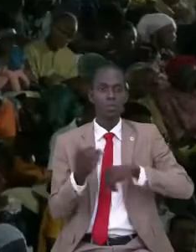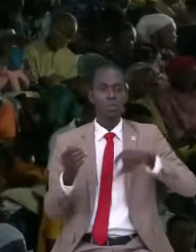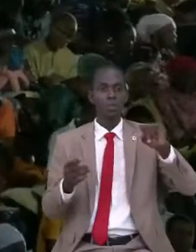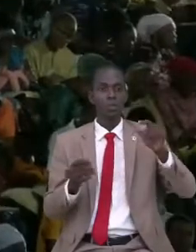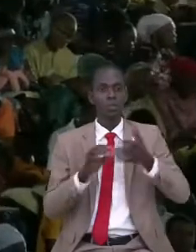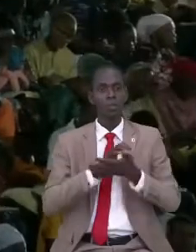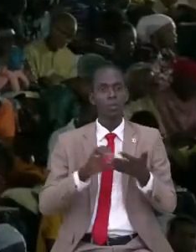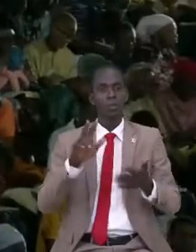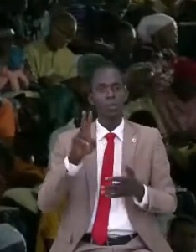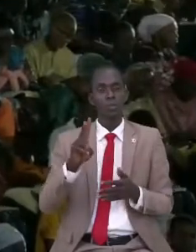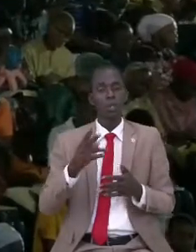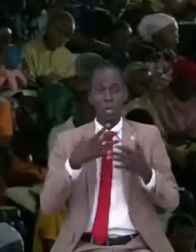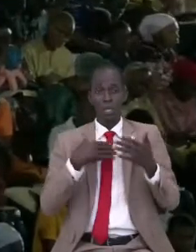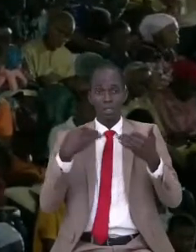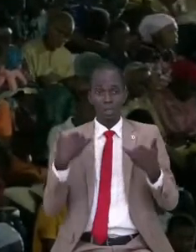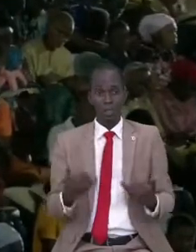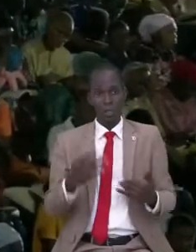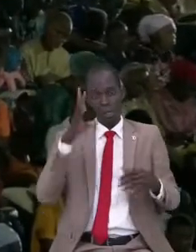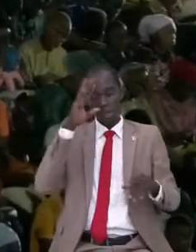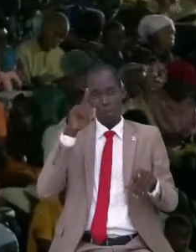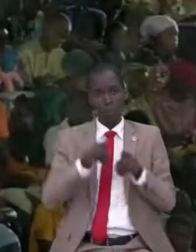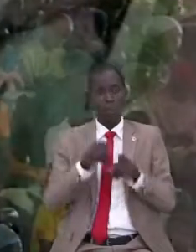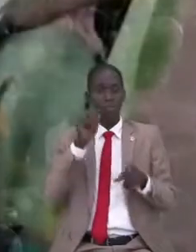brethren, all the brethren,